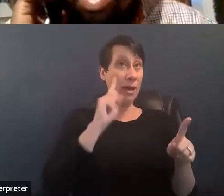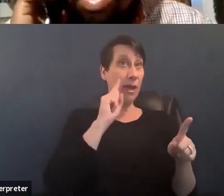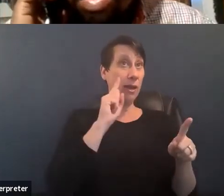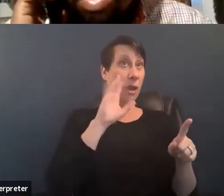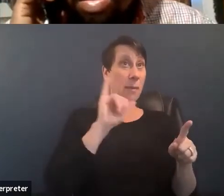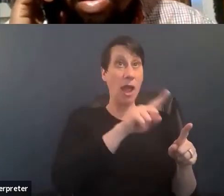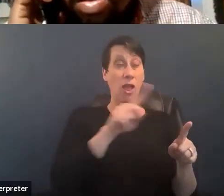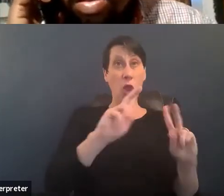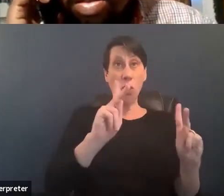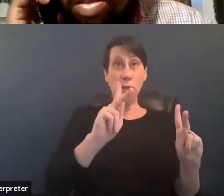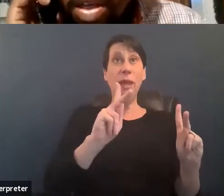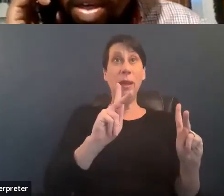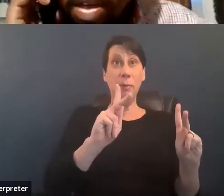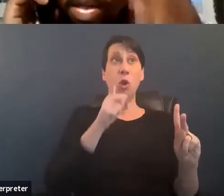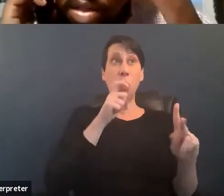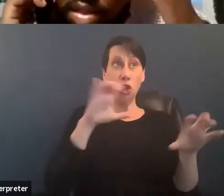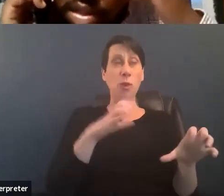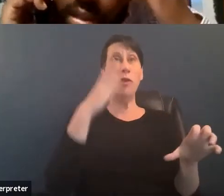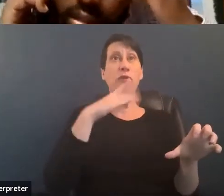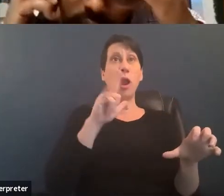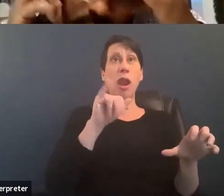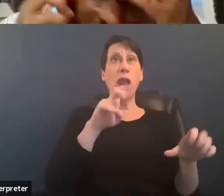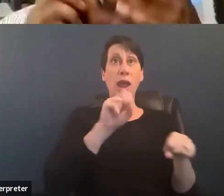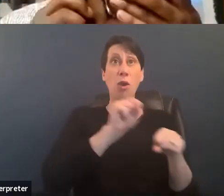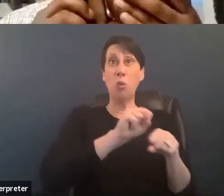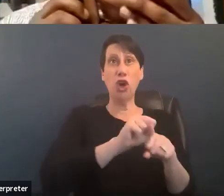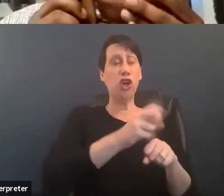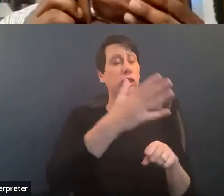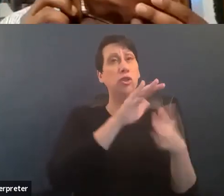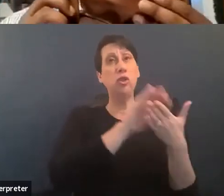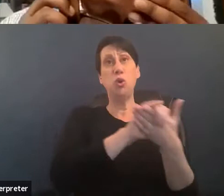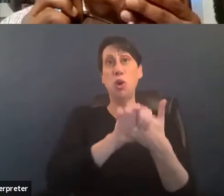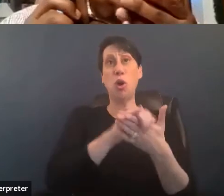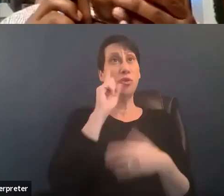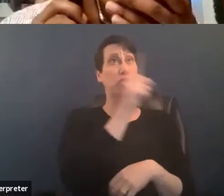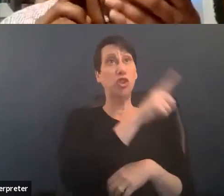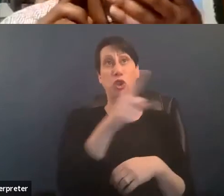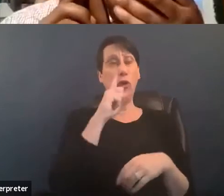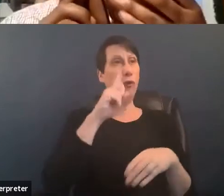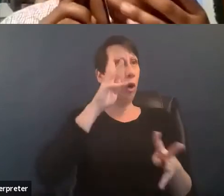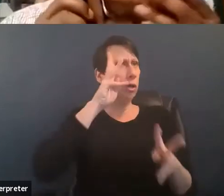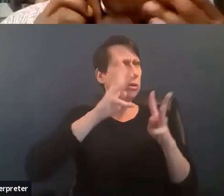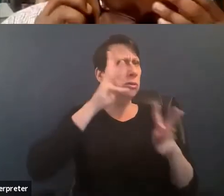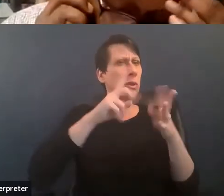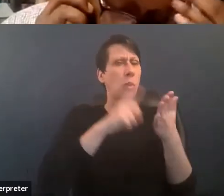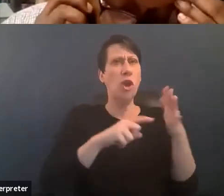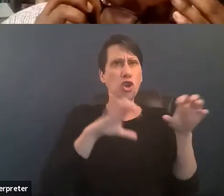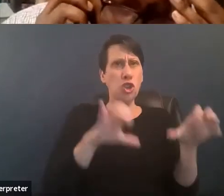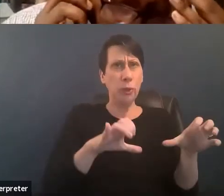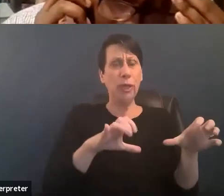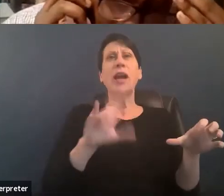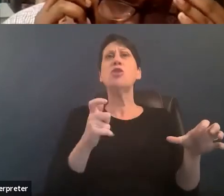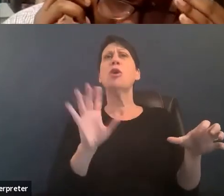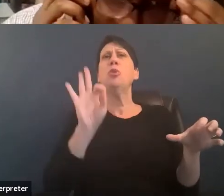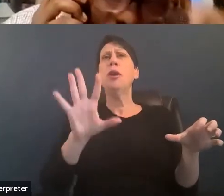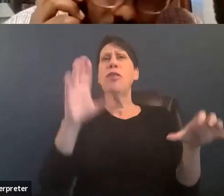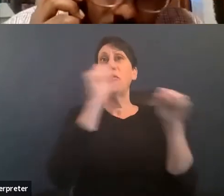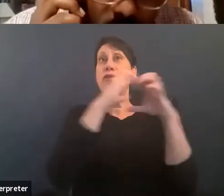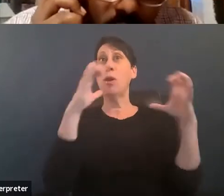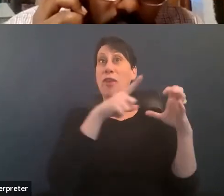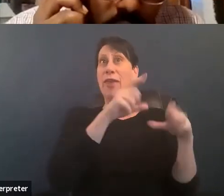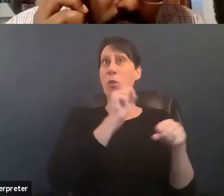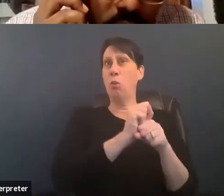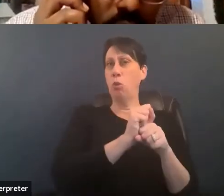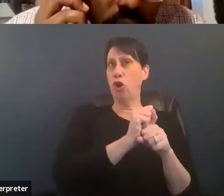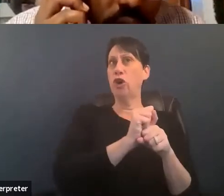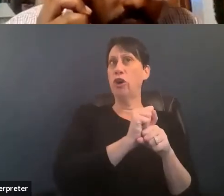who are boots on the ground. And again, kudos to you. So are any of you still able, some of you have alluded to